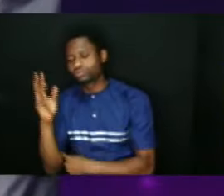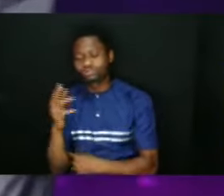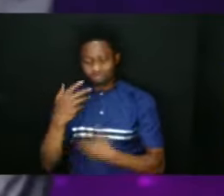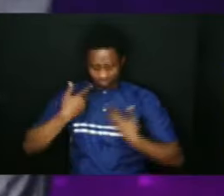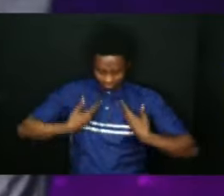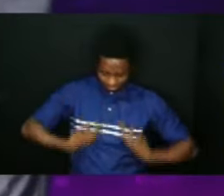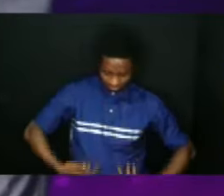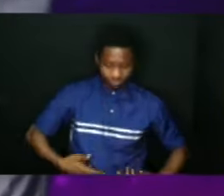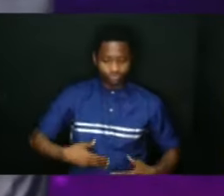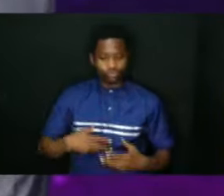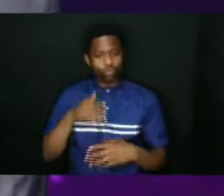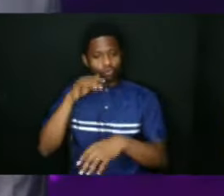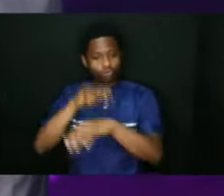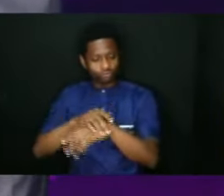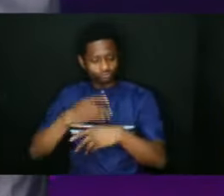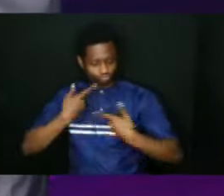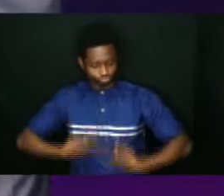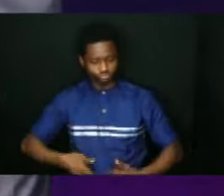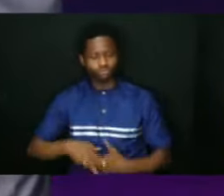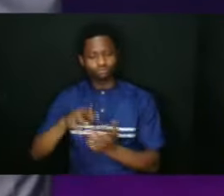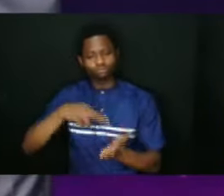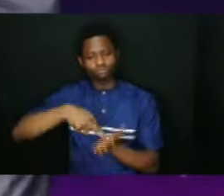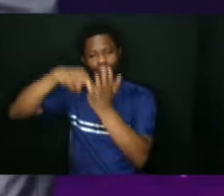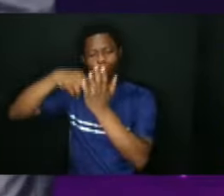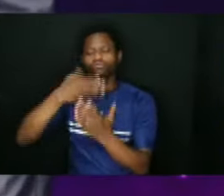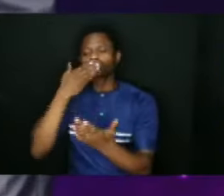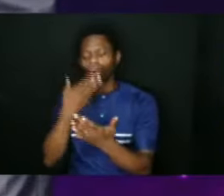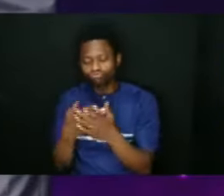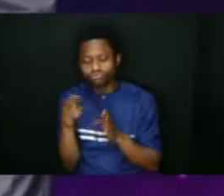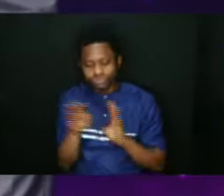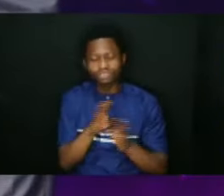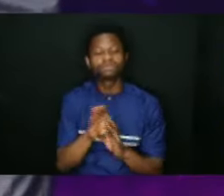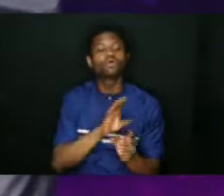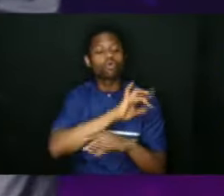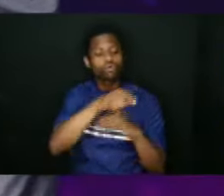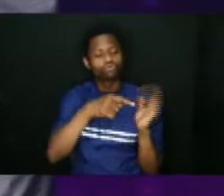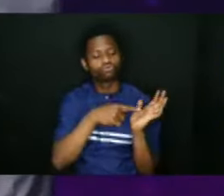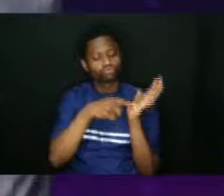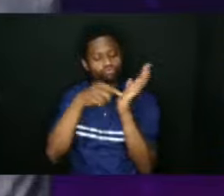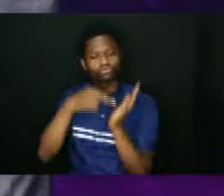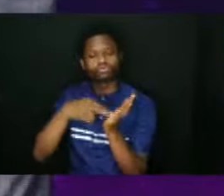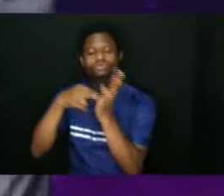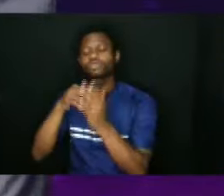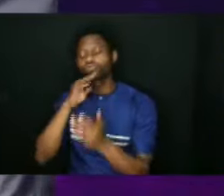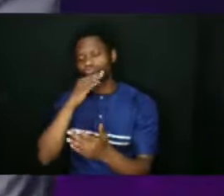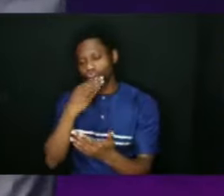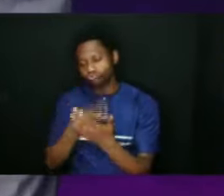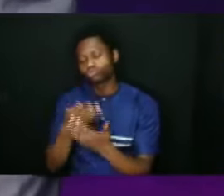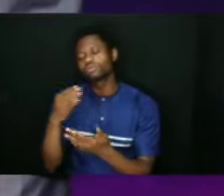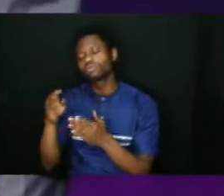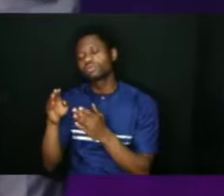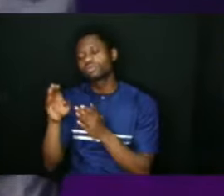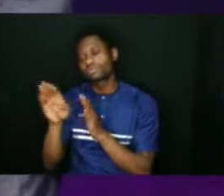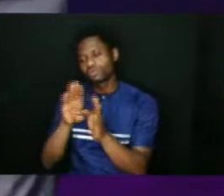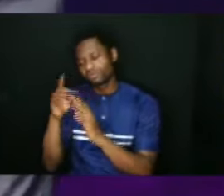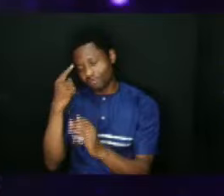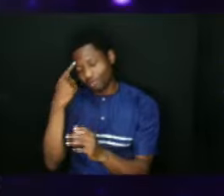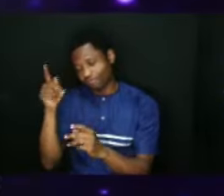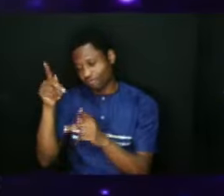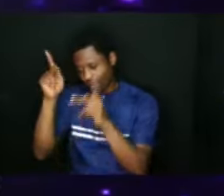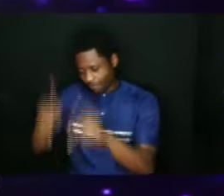ban papa e wo osofo na kumem ene bi so e wo ne meti so no ese e she nyame enyonyam anasa e